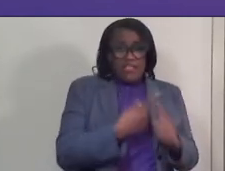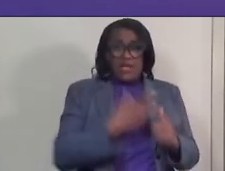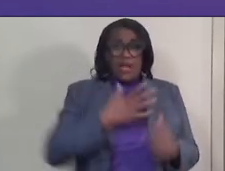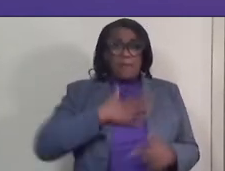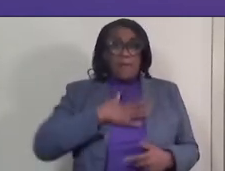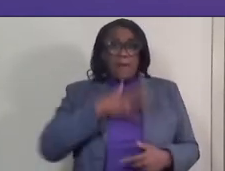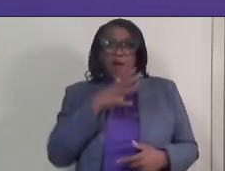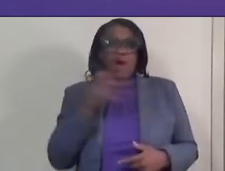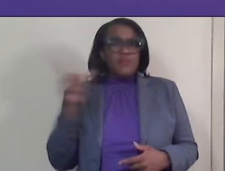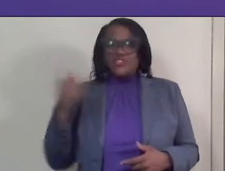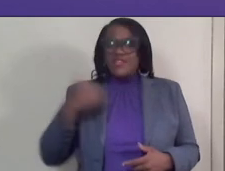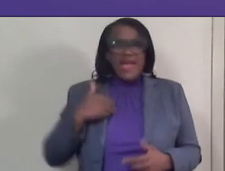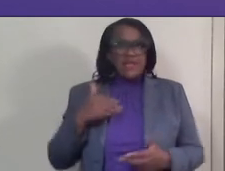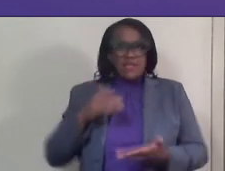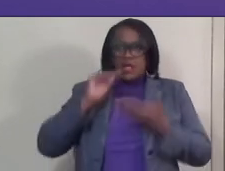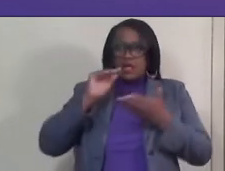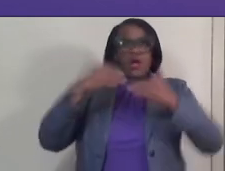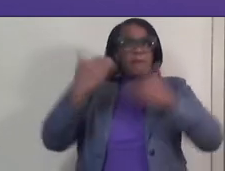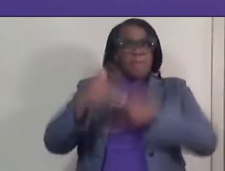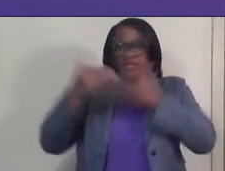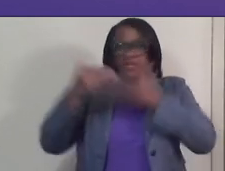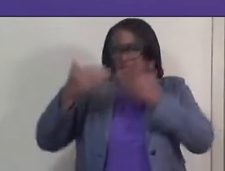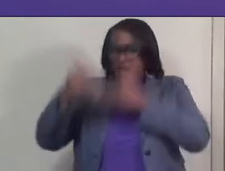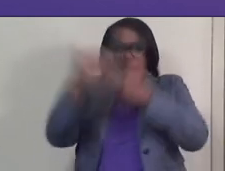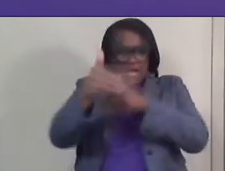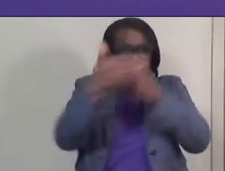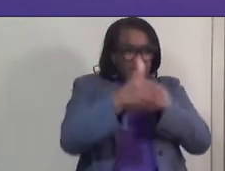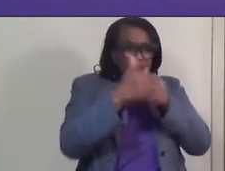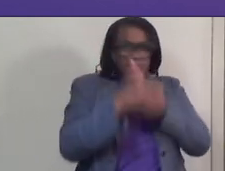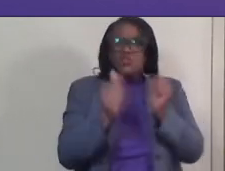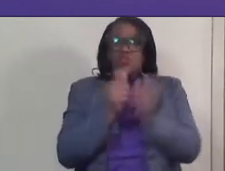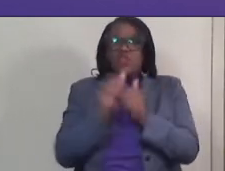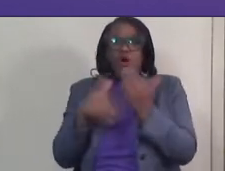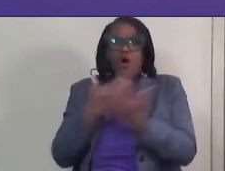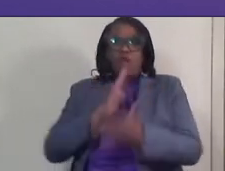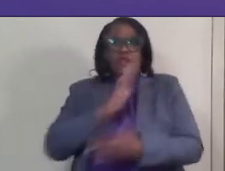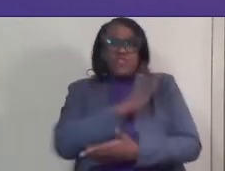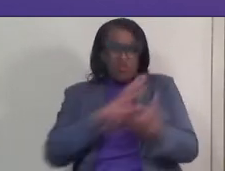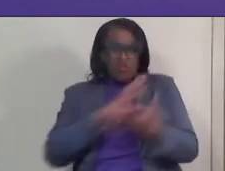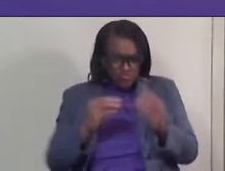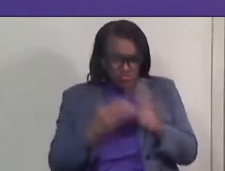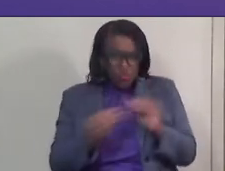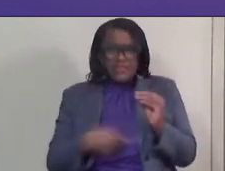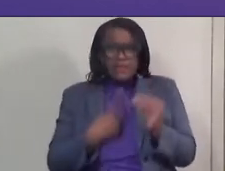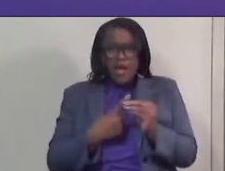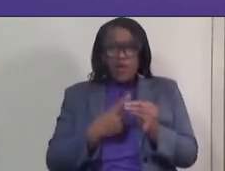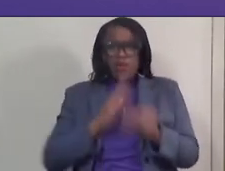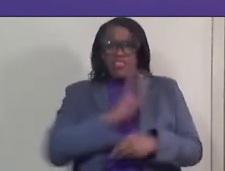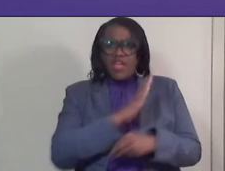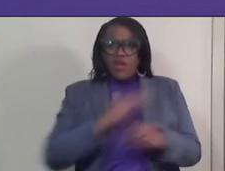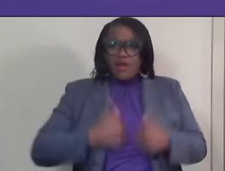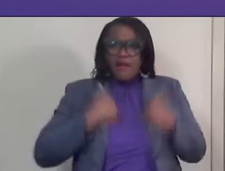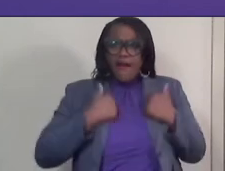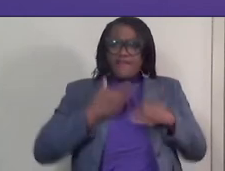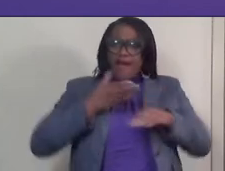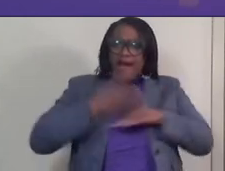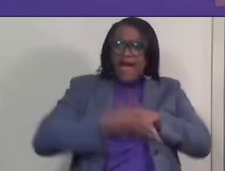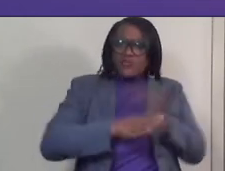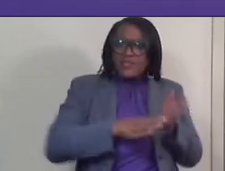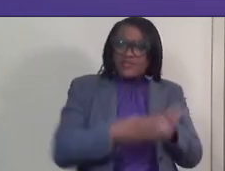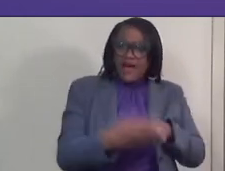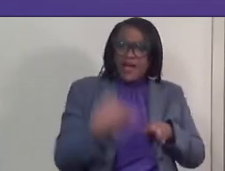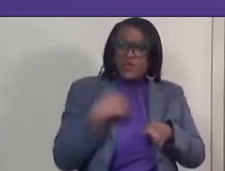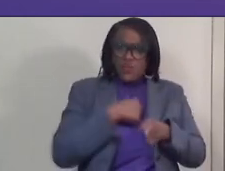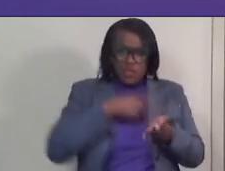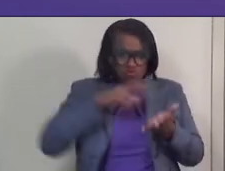like huge box of obituaries. And we would go through and read them so that we would know who people, you know,